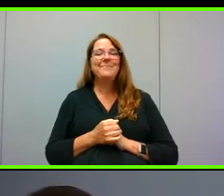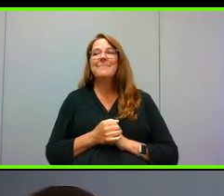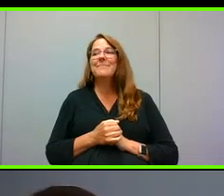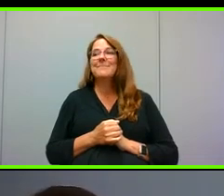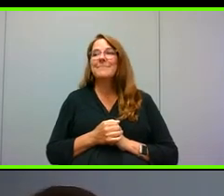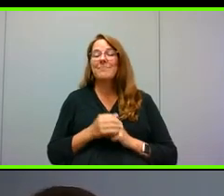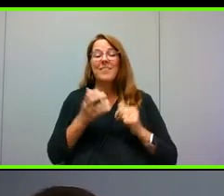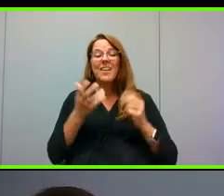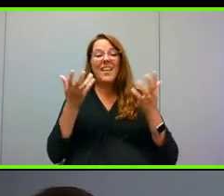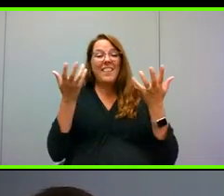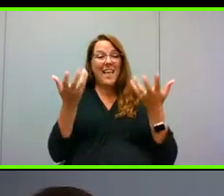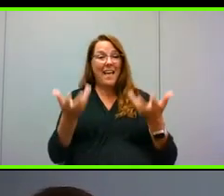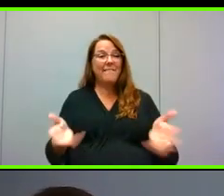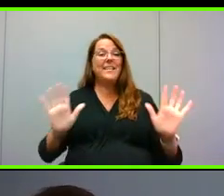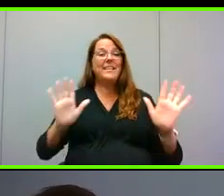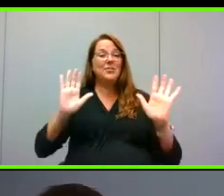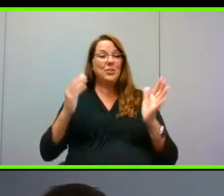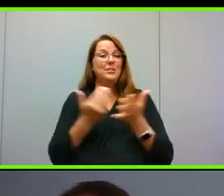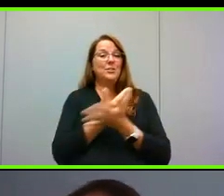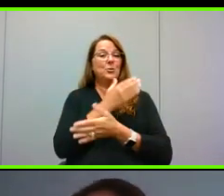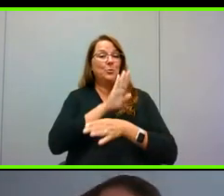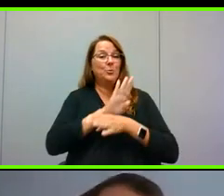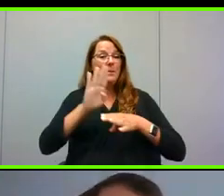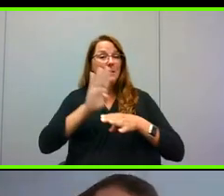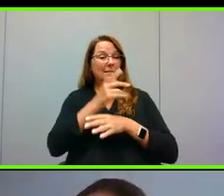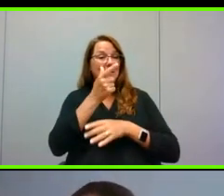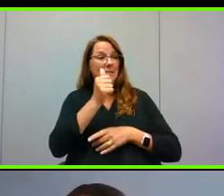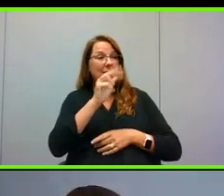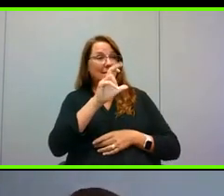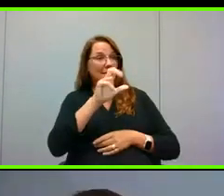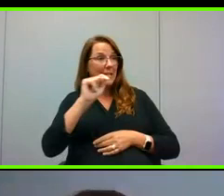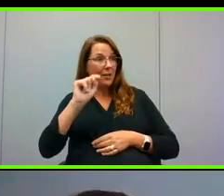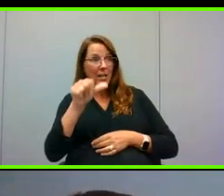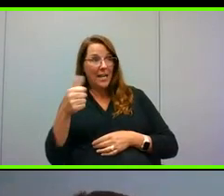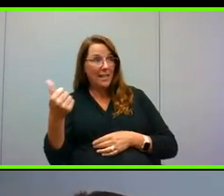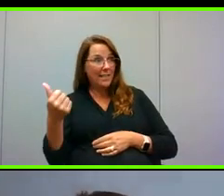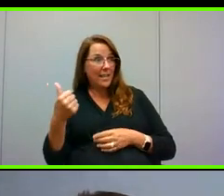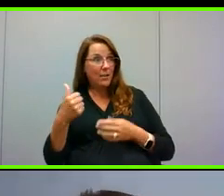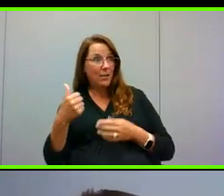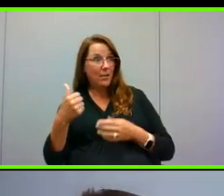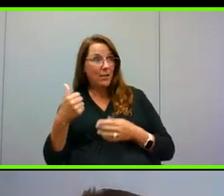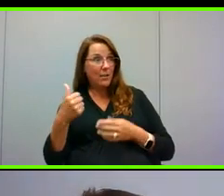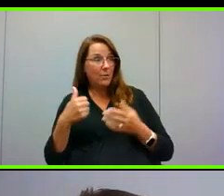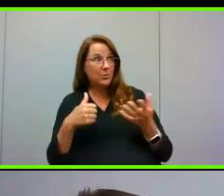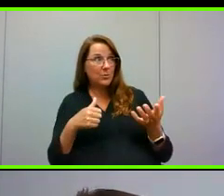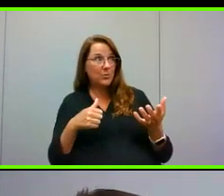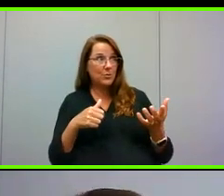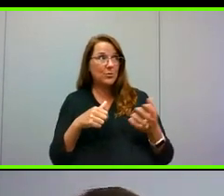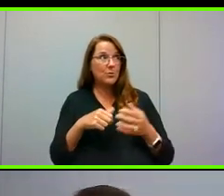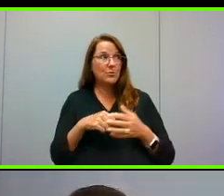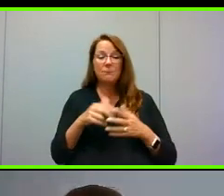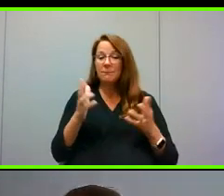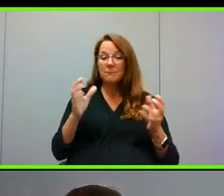That finishes your new business. Garrett, was there anything else? All right, no, nothing else for